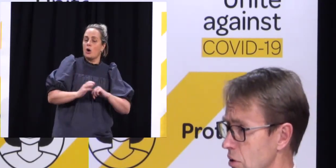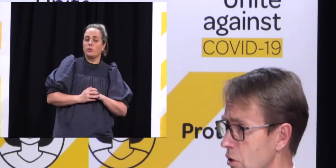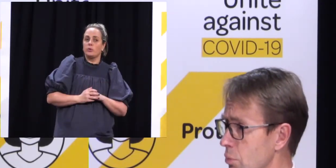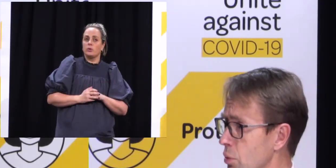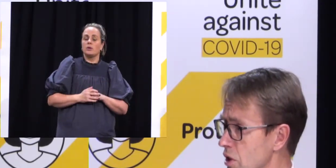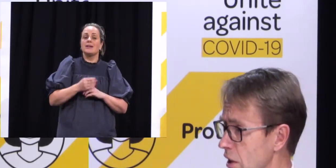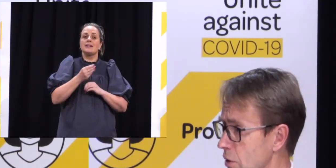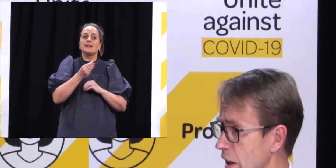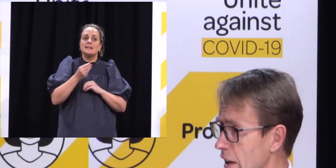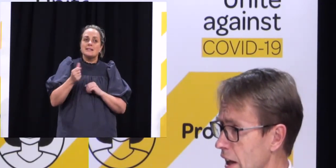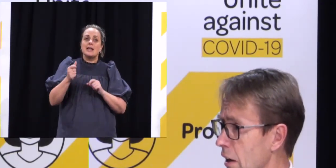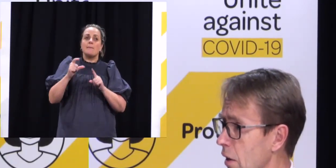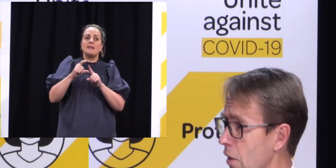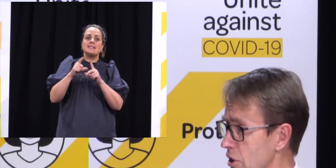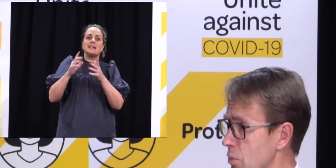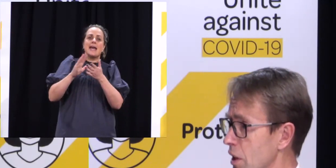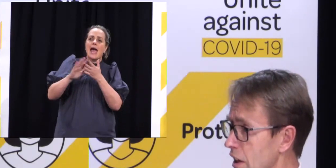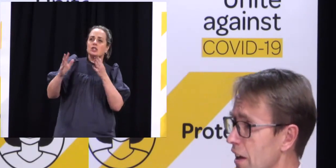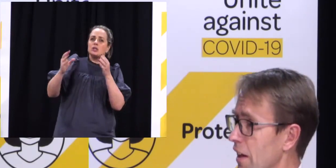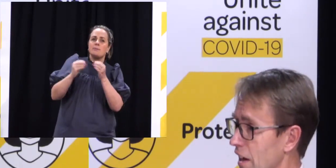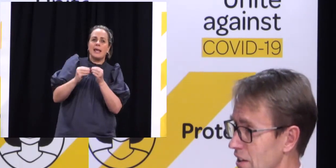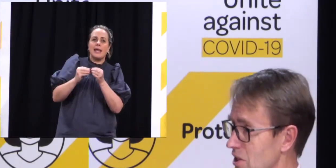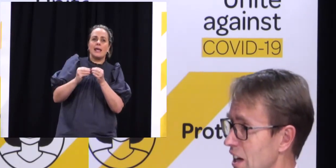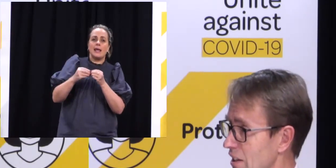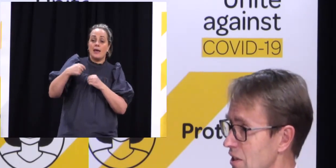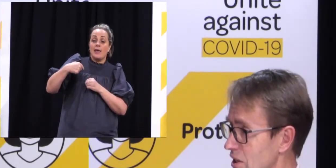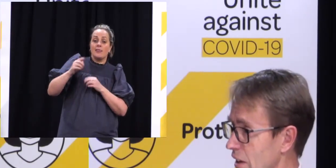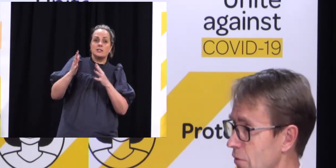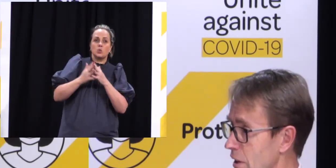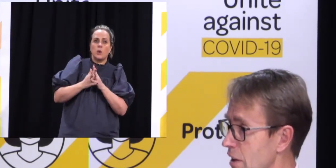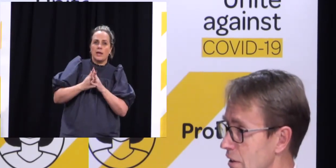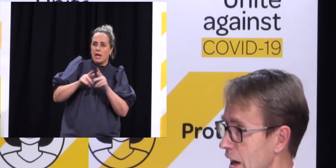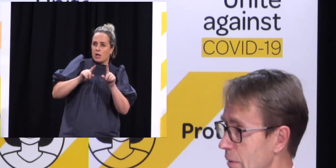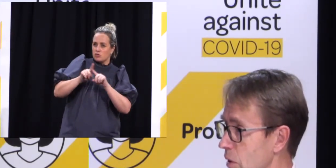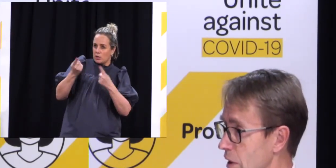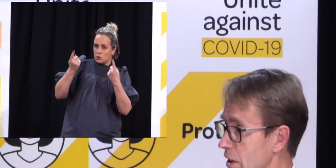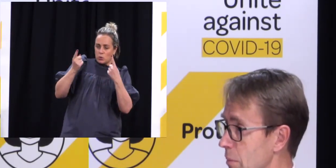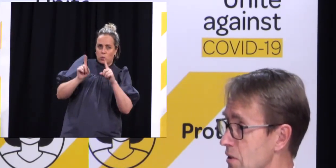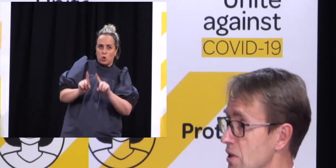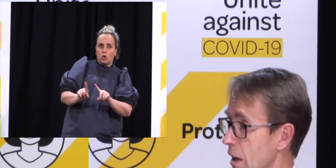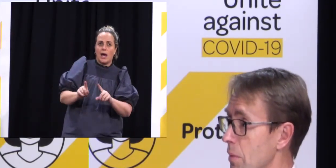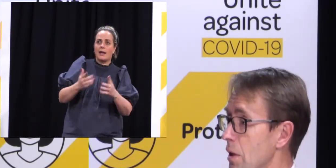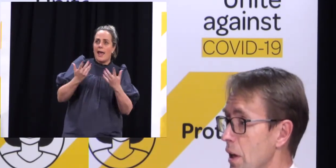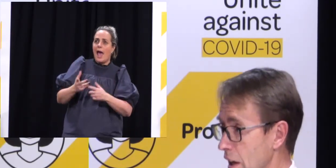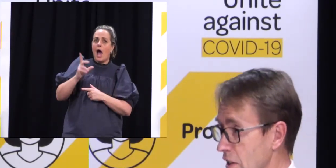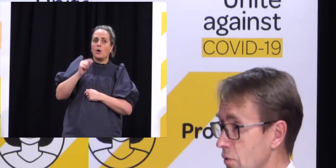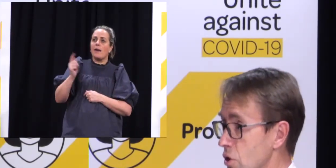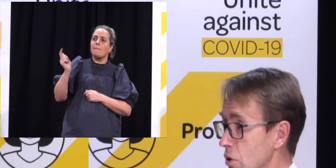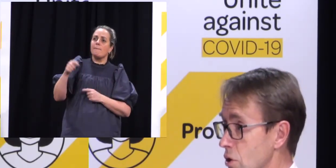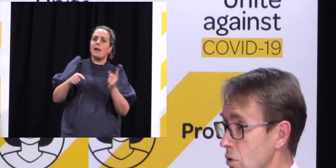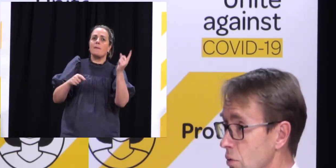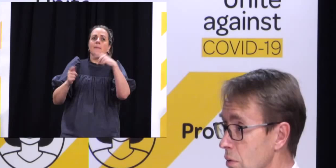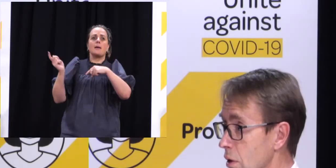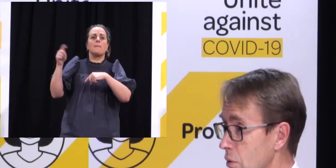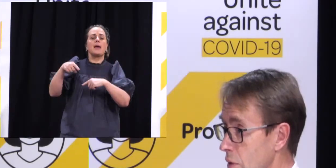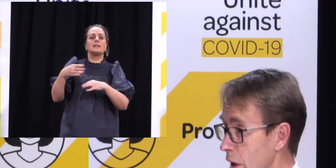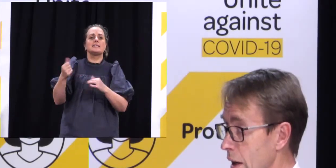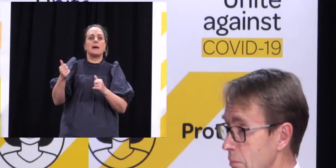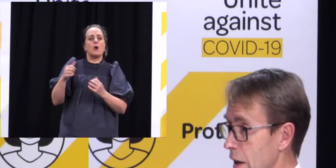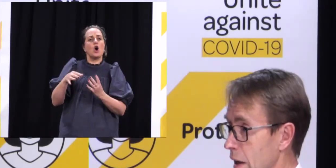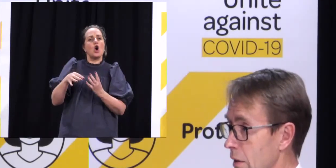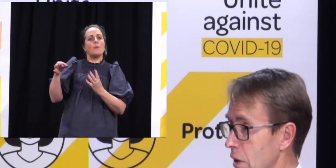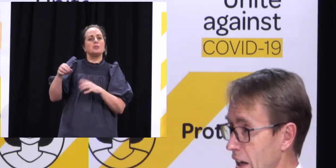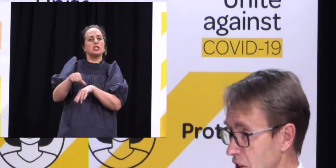some district health boards are looking at how this week they can start to safely recommence some elective surgical